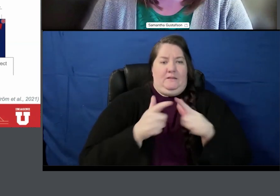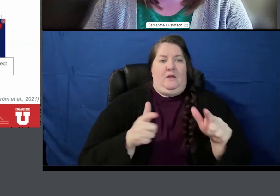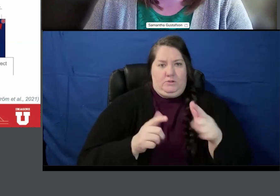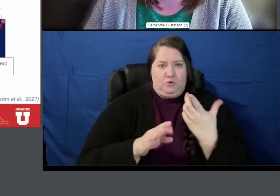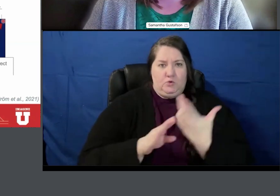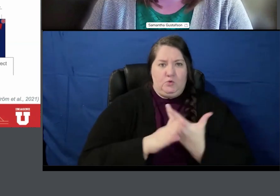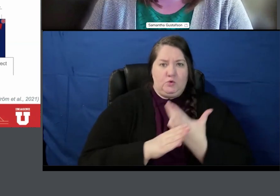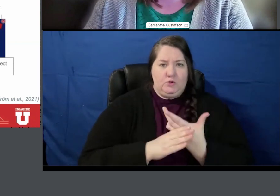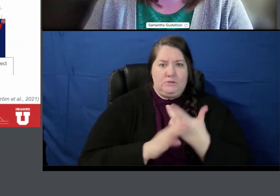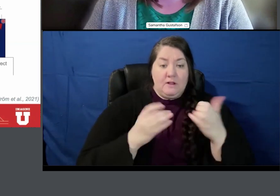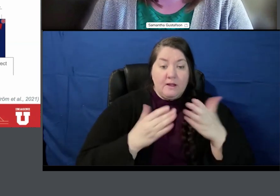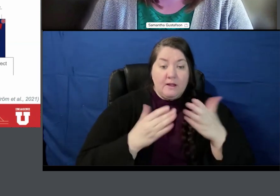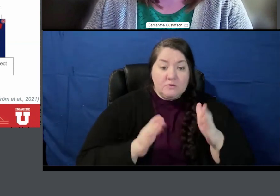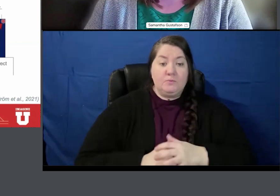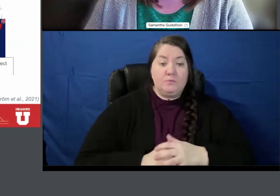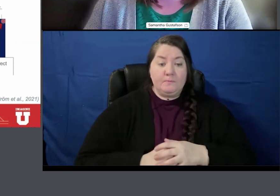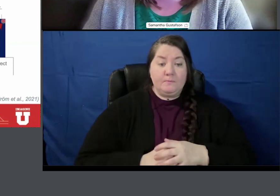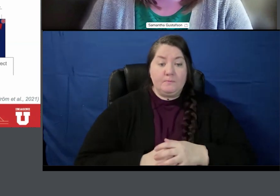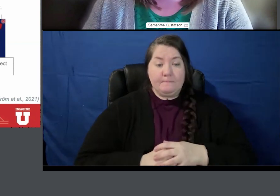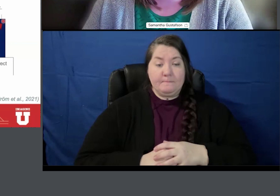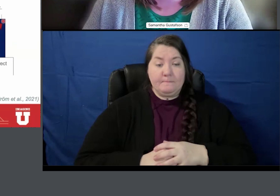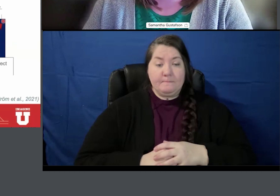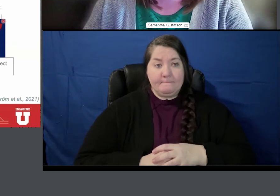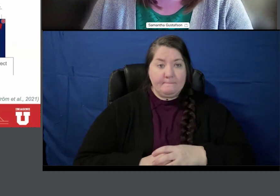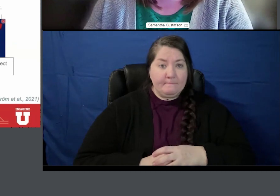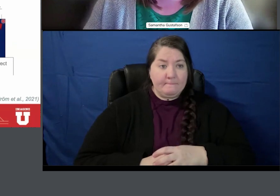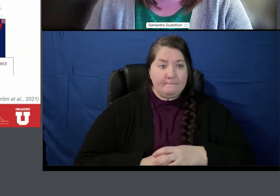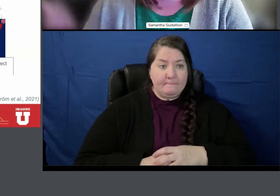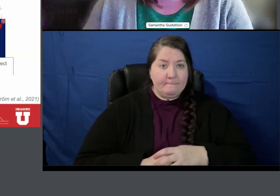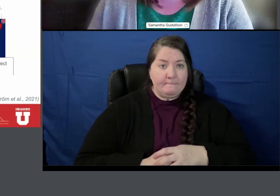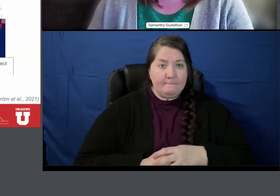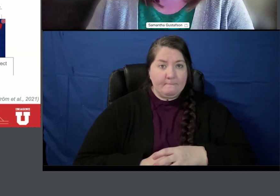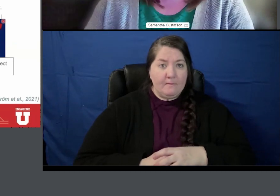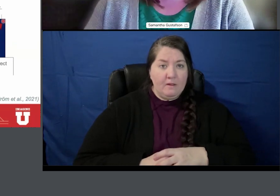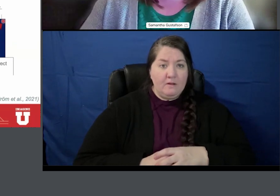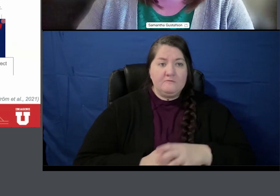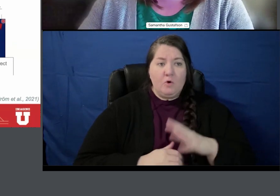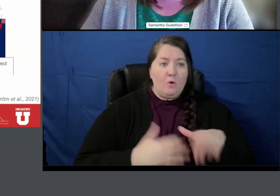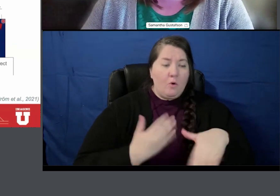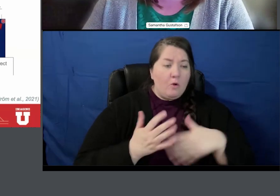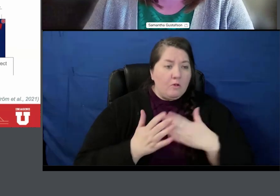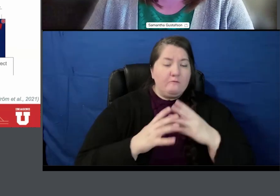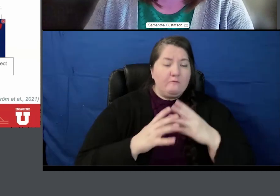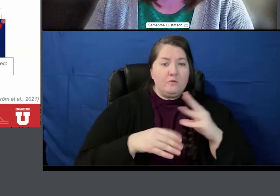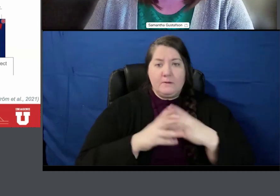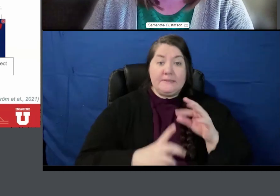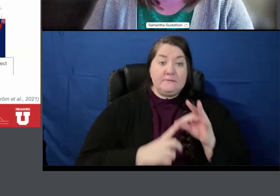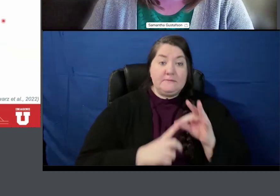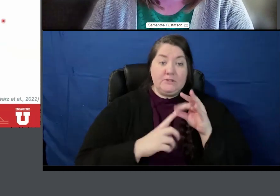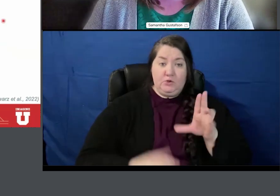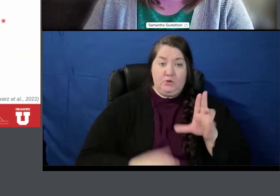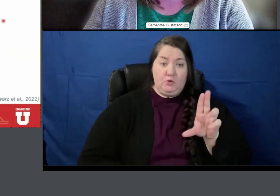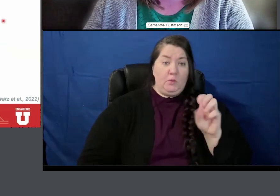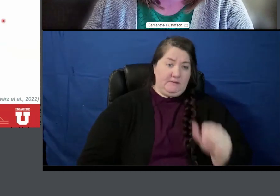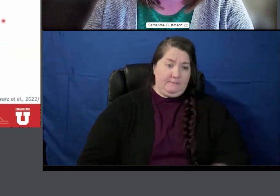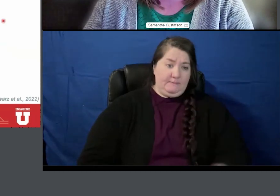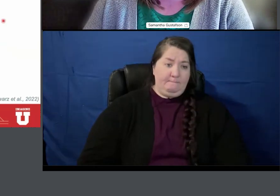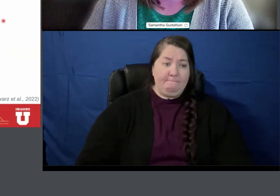the classroom, which is the case for a lot of children in across the world, but especially here in the United States.